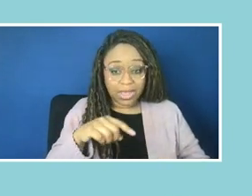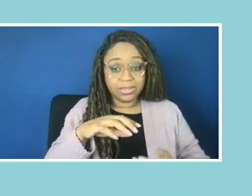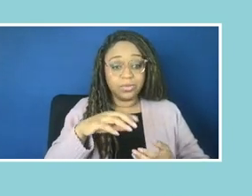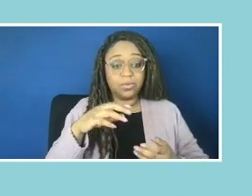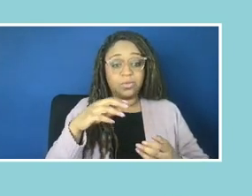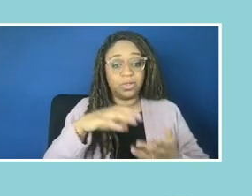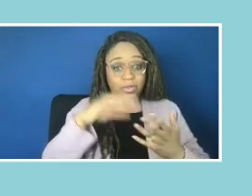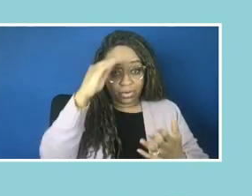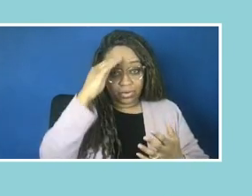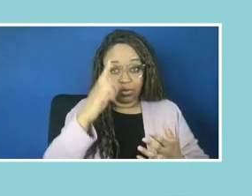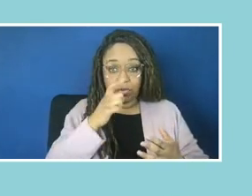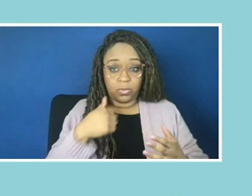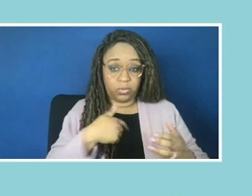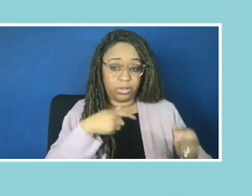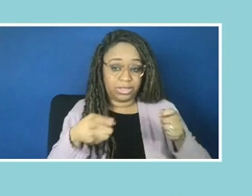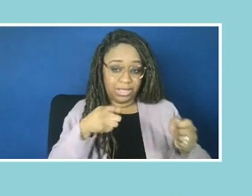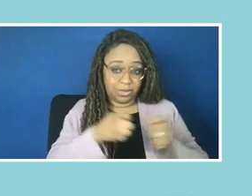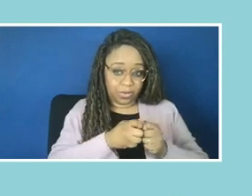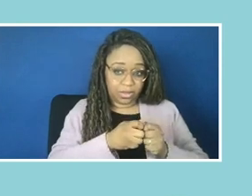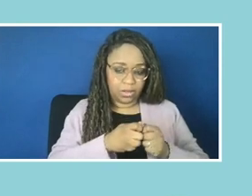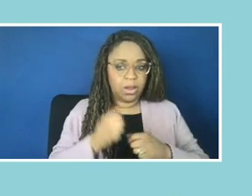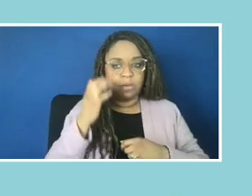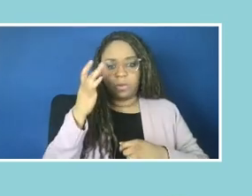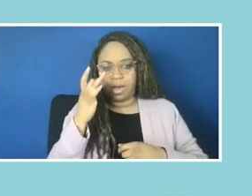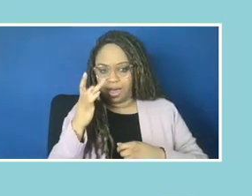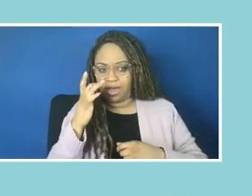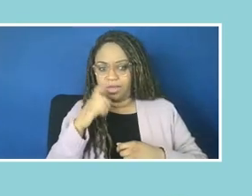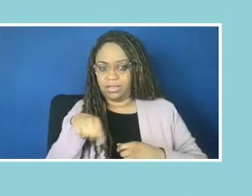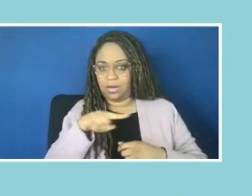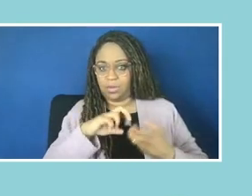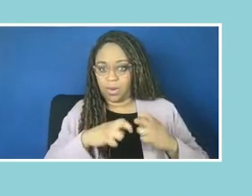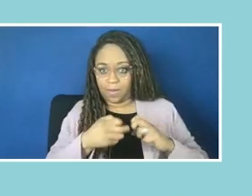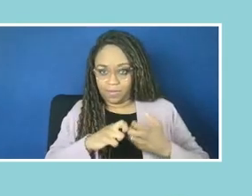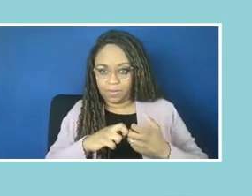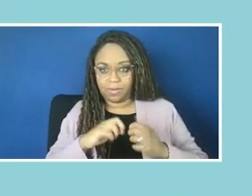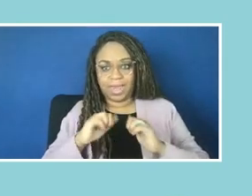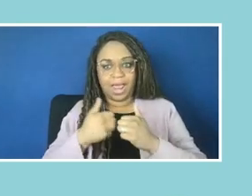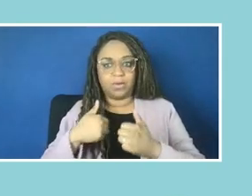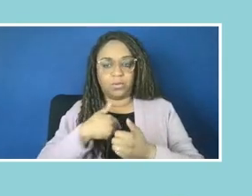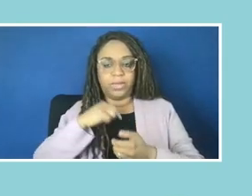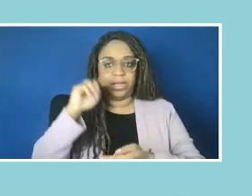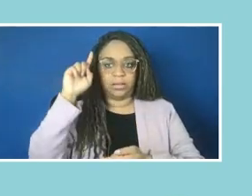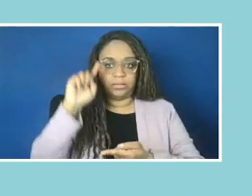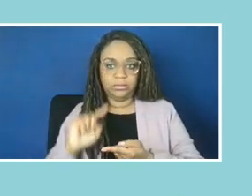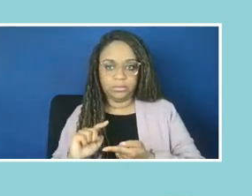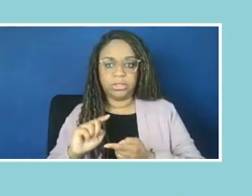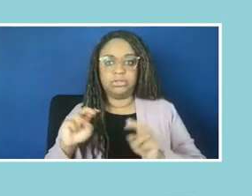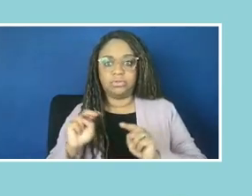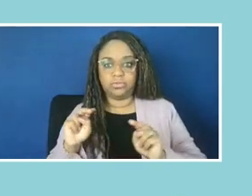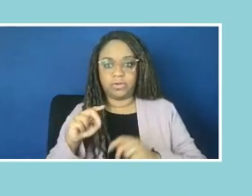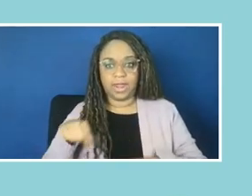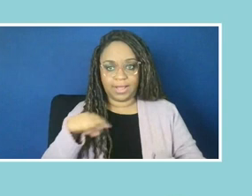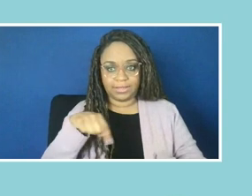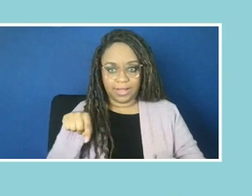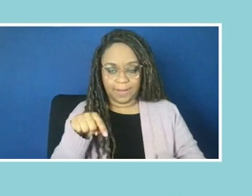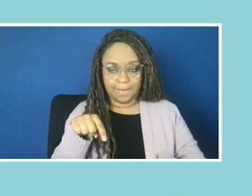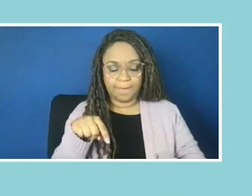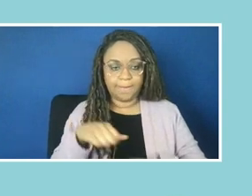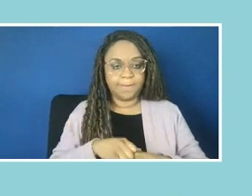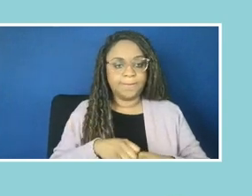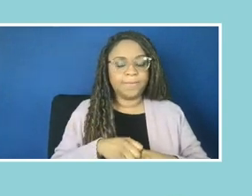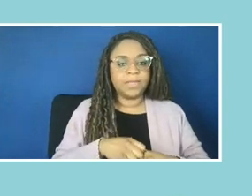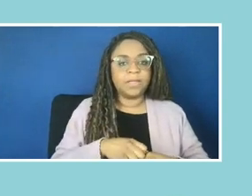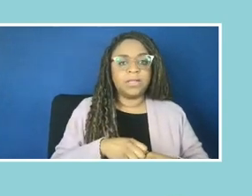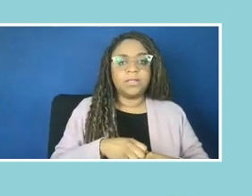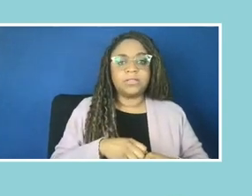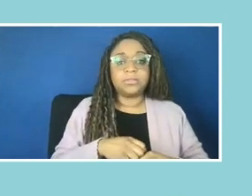problem, and how it is to neutralize them. So all the information that you get from, so basically the way